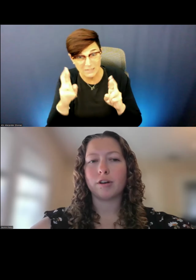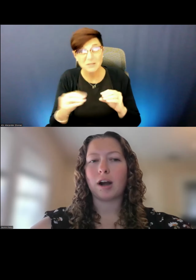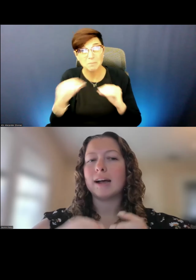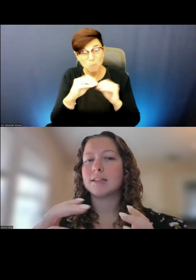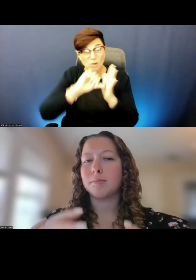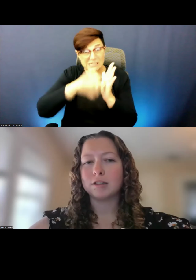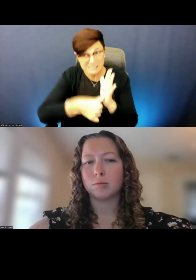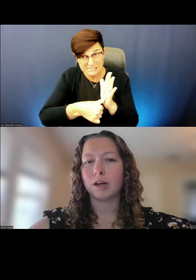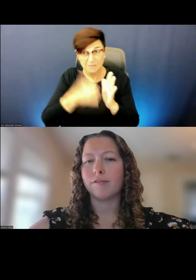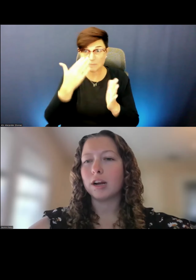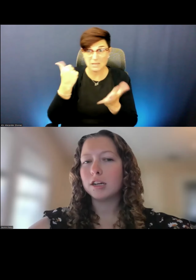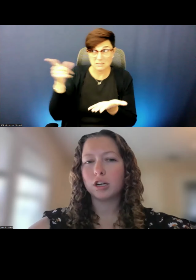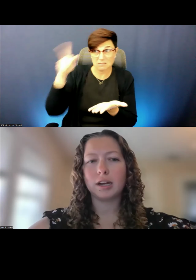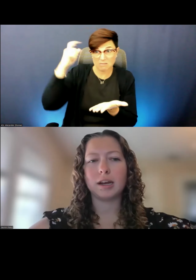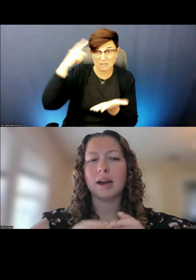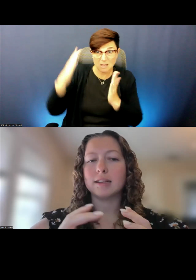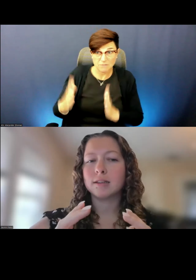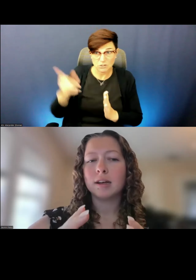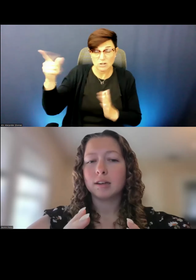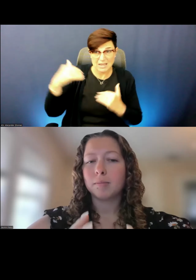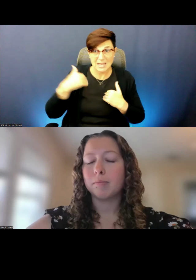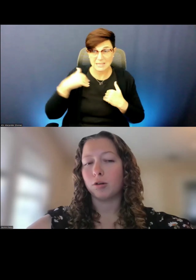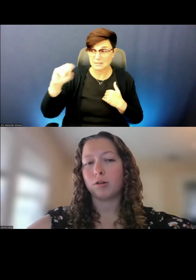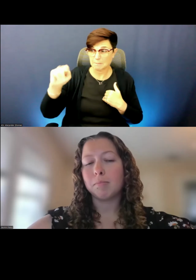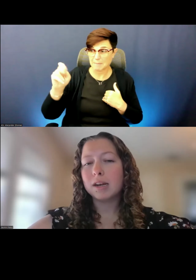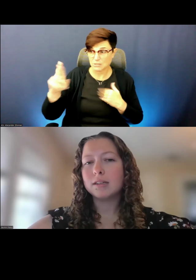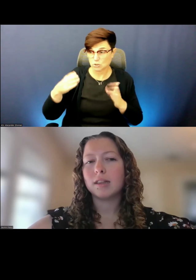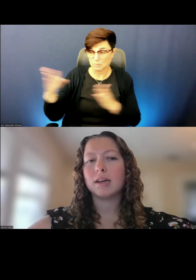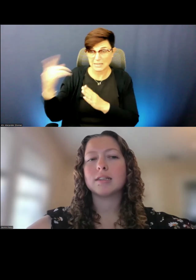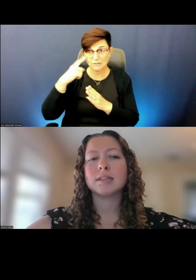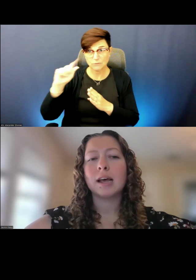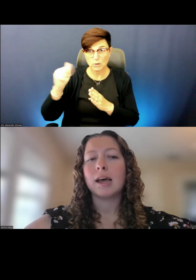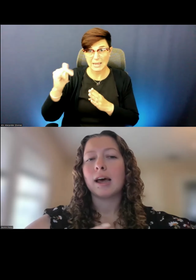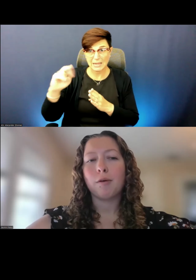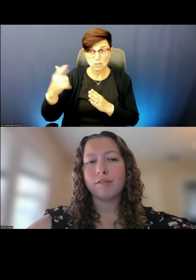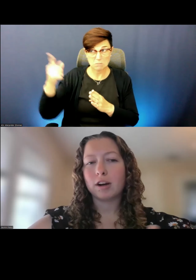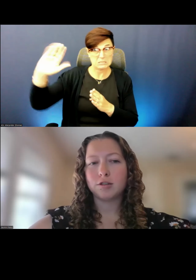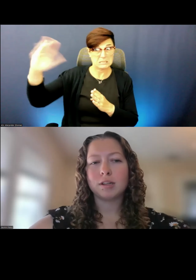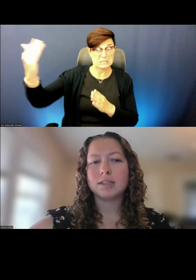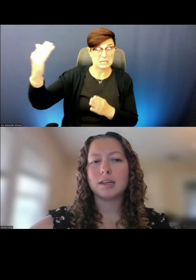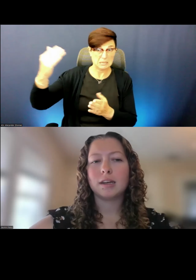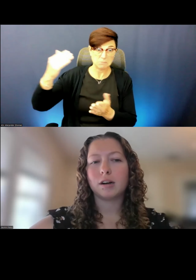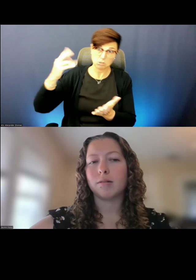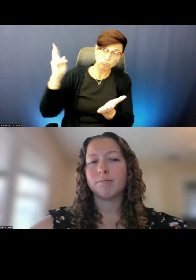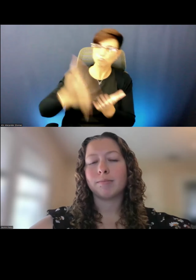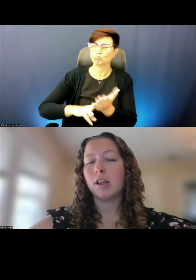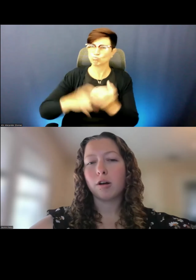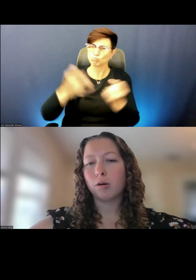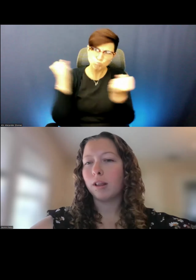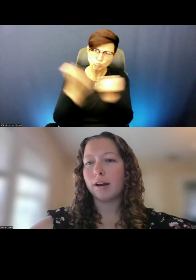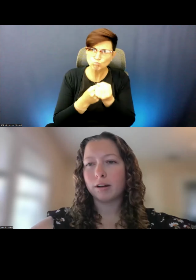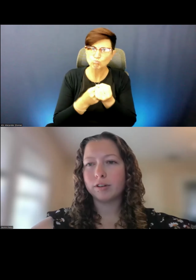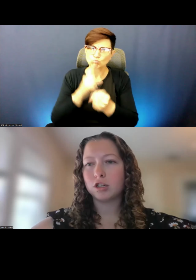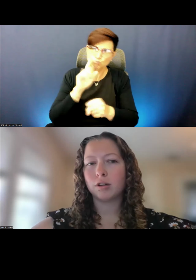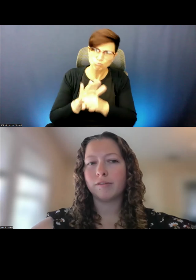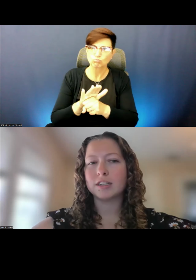the governor has the master plan for aging and has committed to this. However, as you can see here, not a